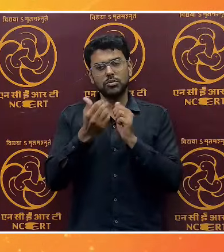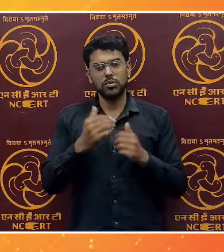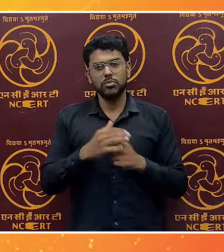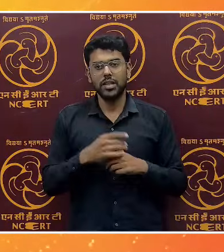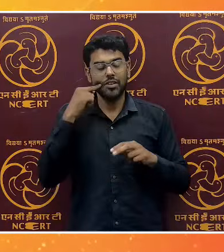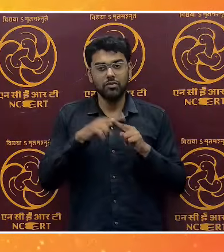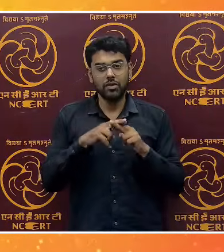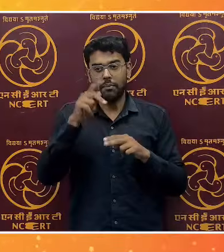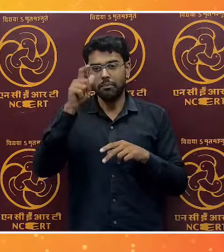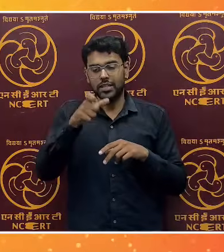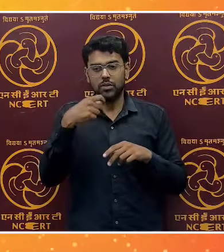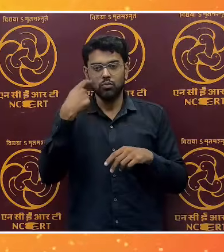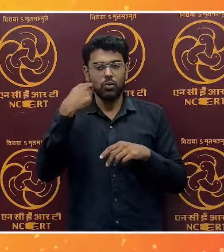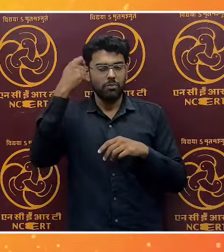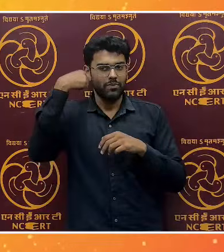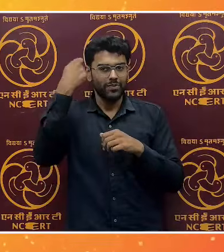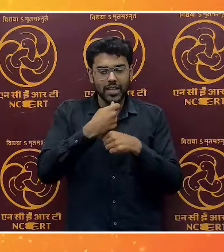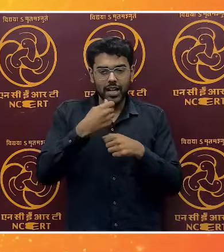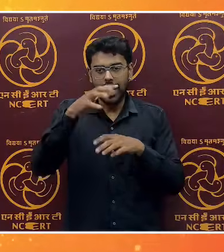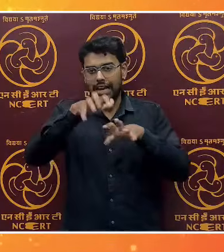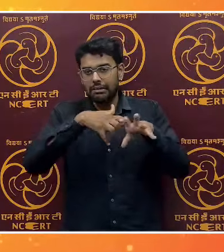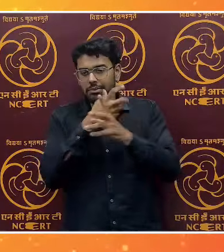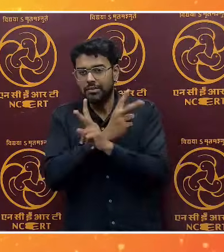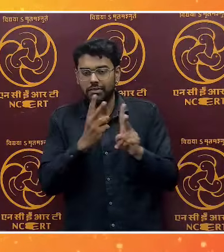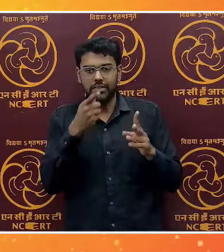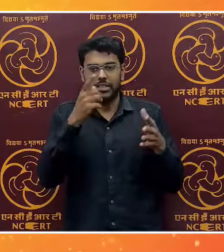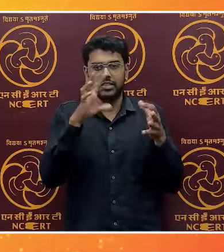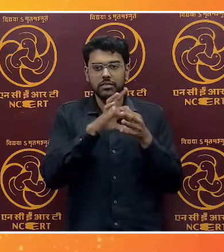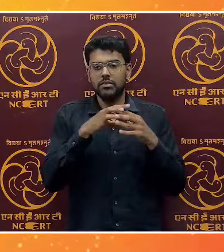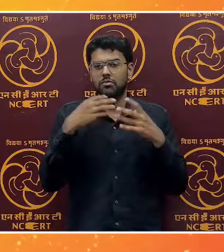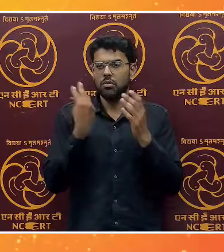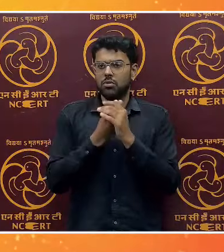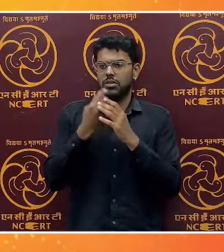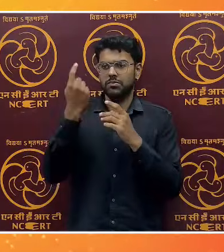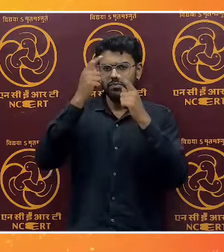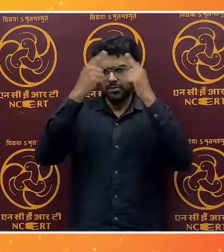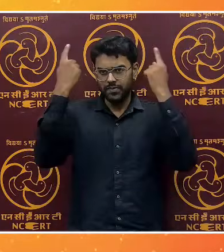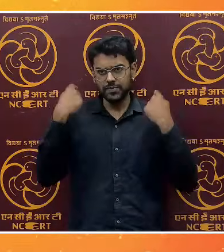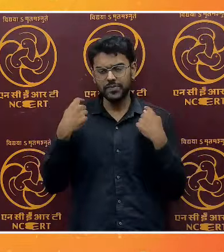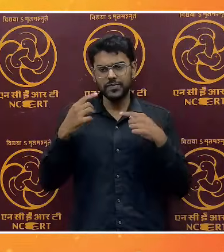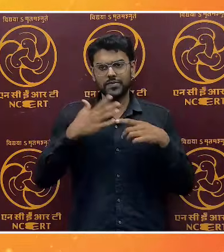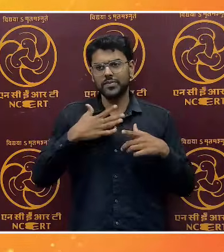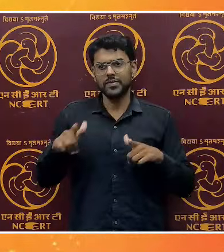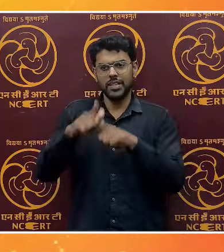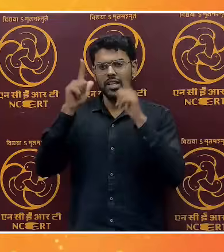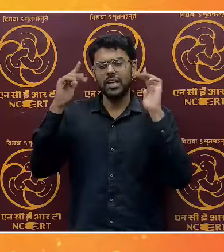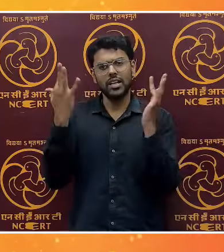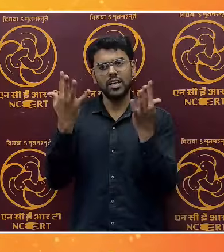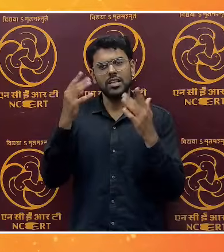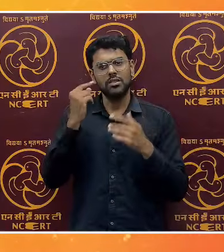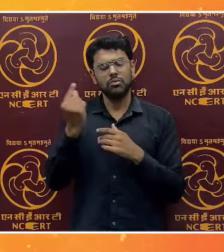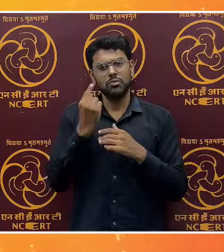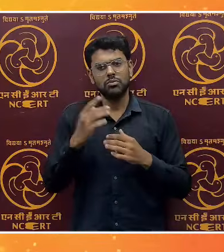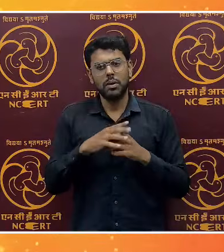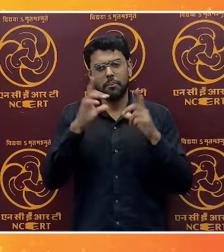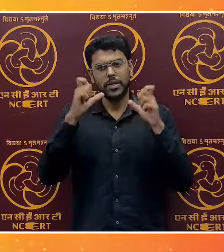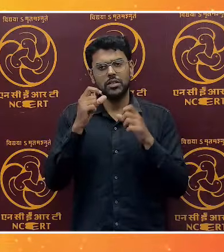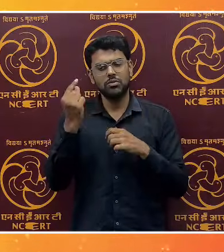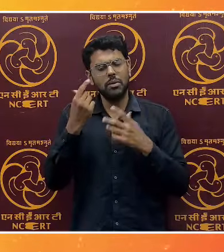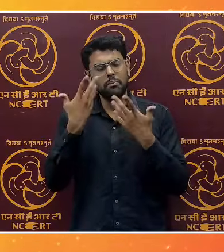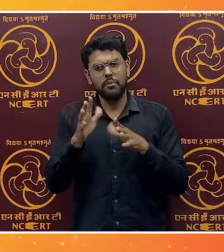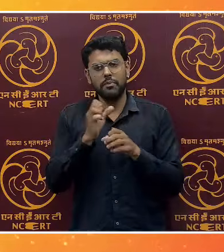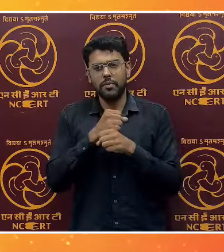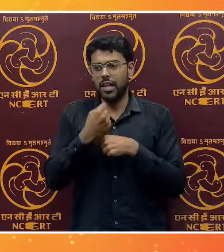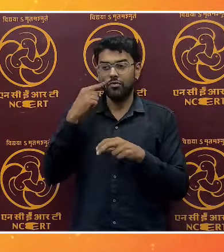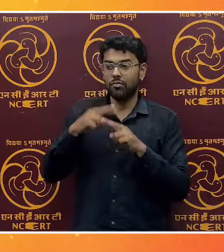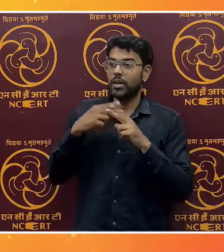someone is making video on animals, so we can use any picture of jungle. So you can create any background. If I want to